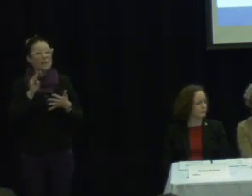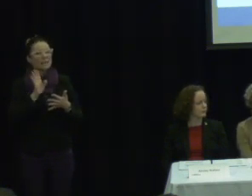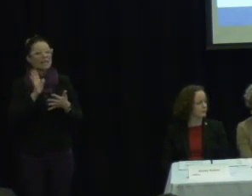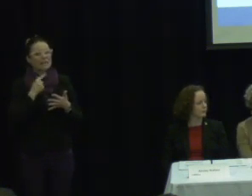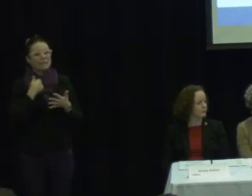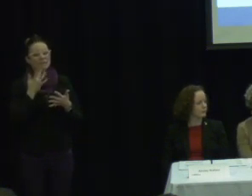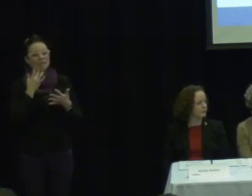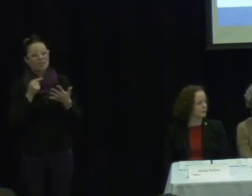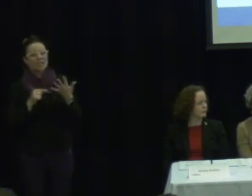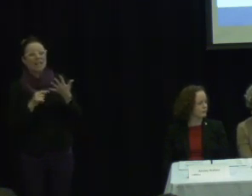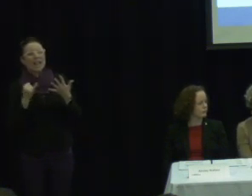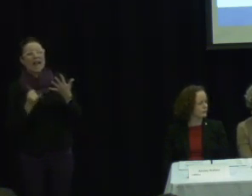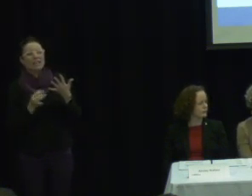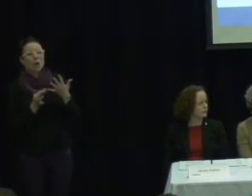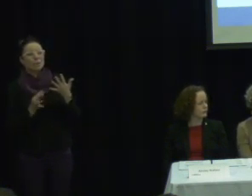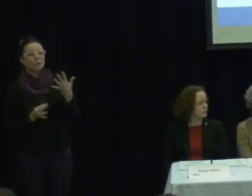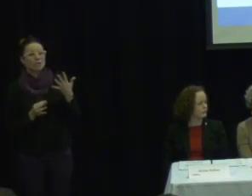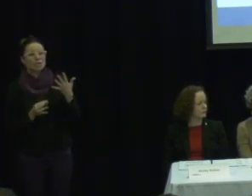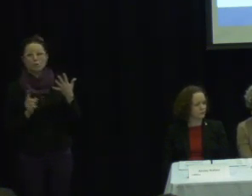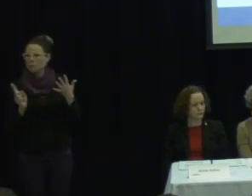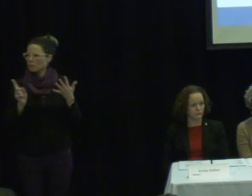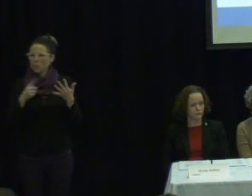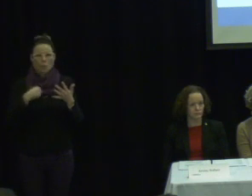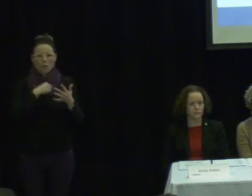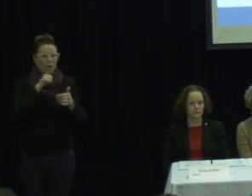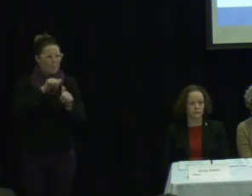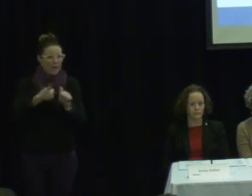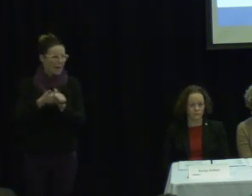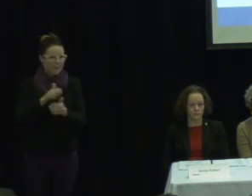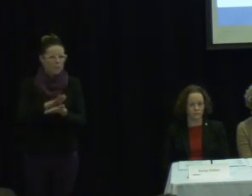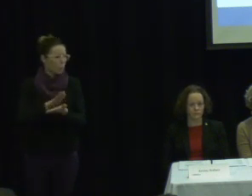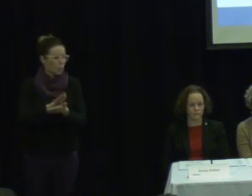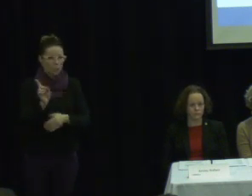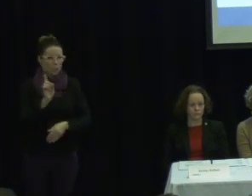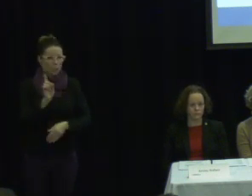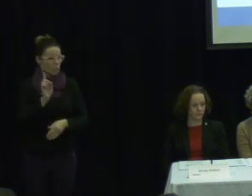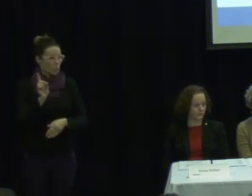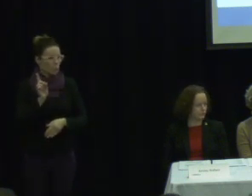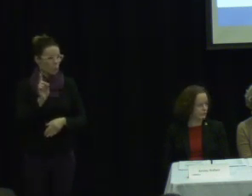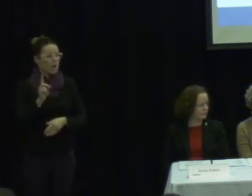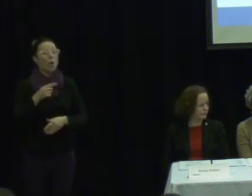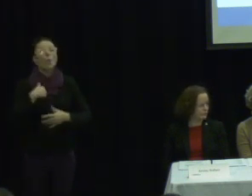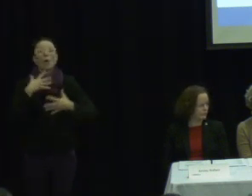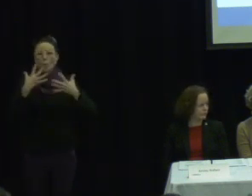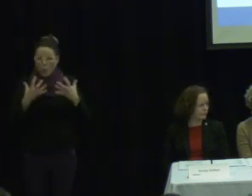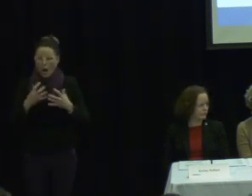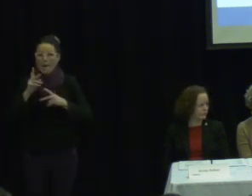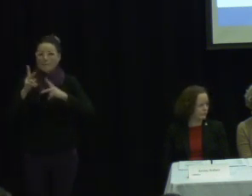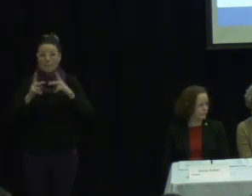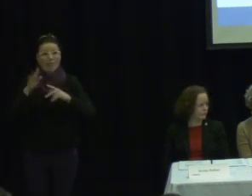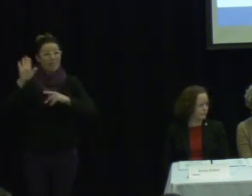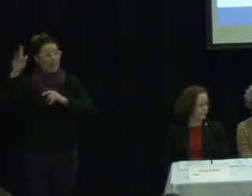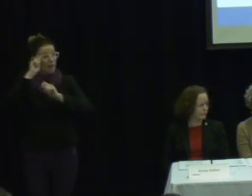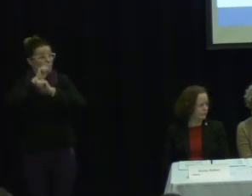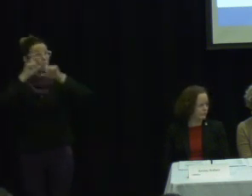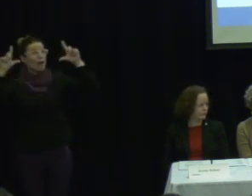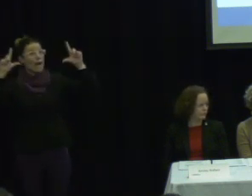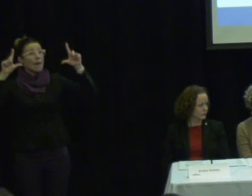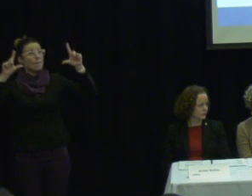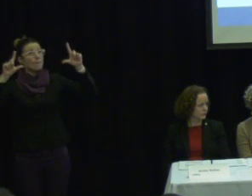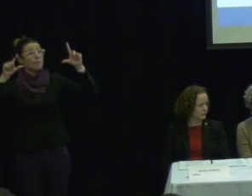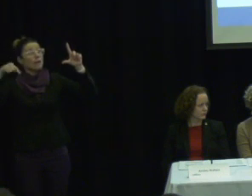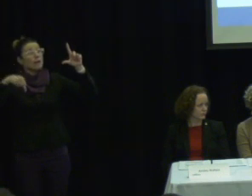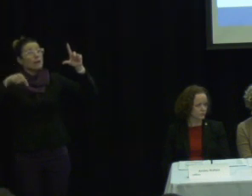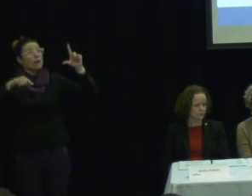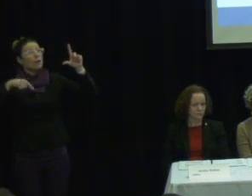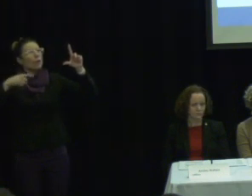that. It's now a communication gap between what people perceive and what the reality is. We're gonna be starting to work on that. That means that we're gonna